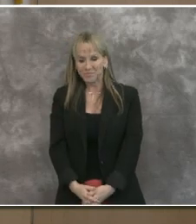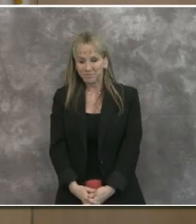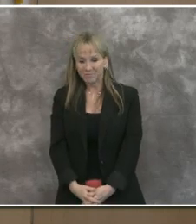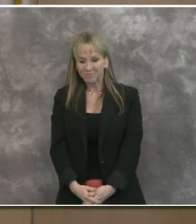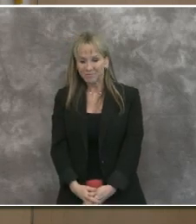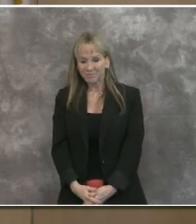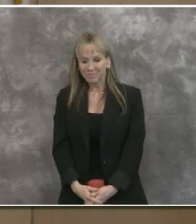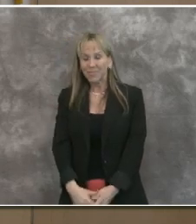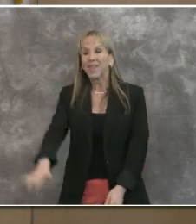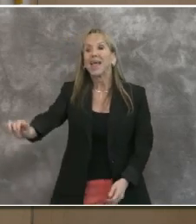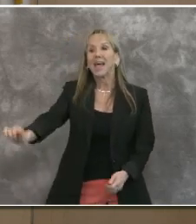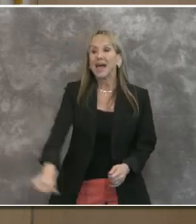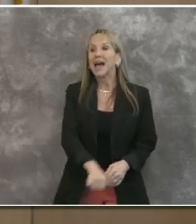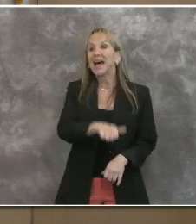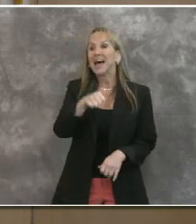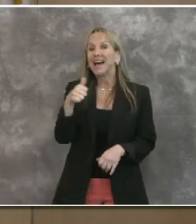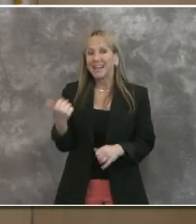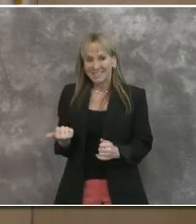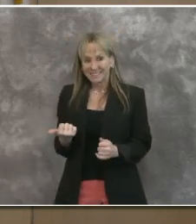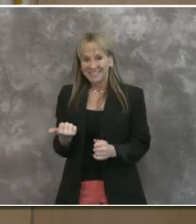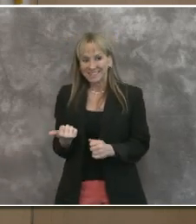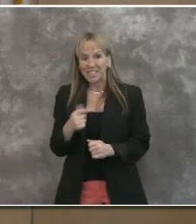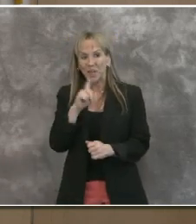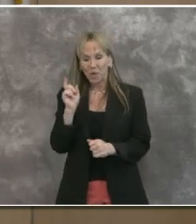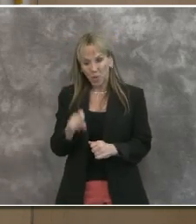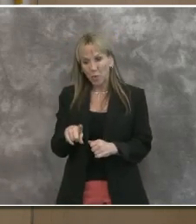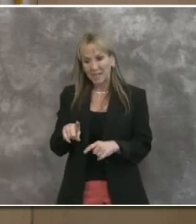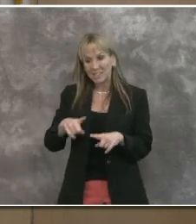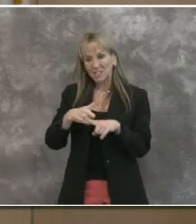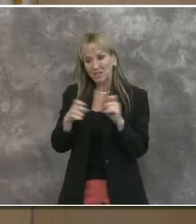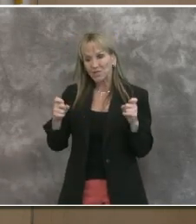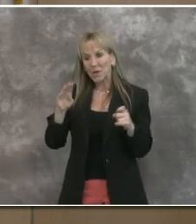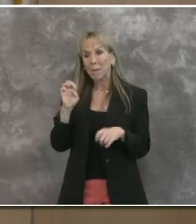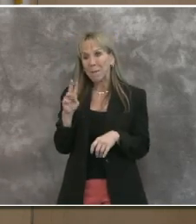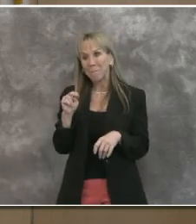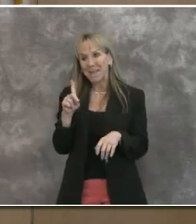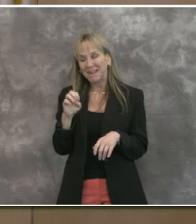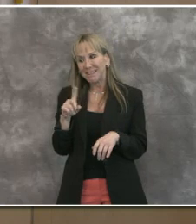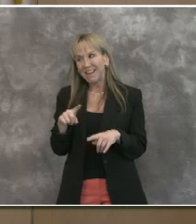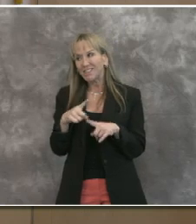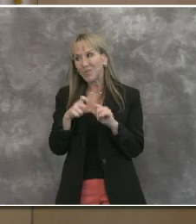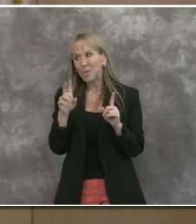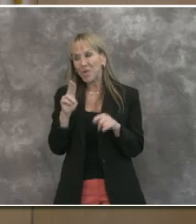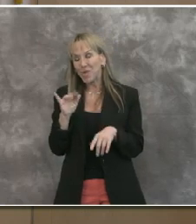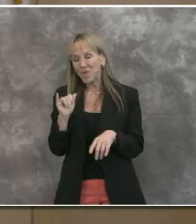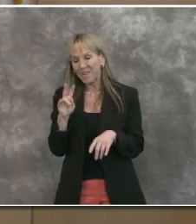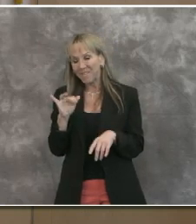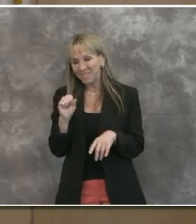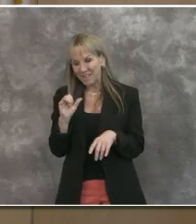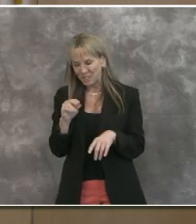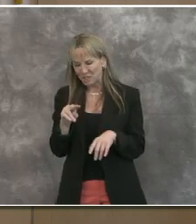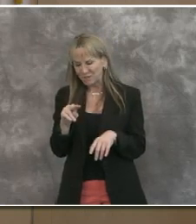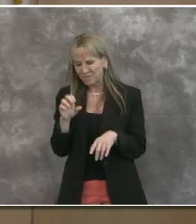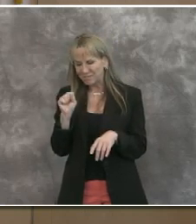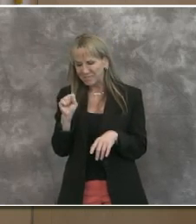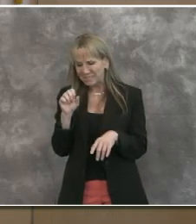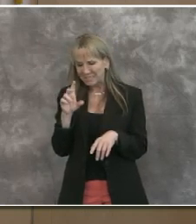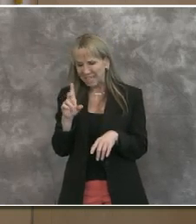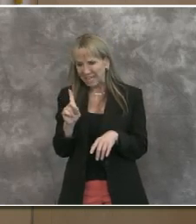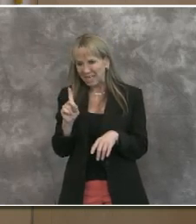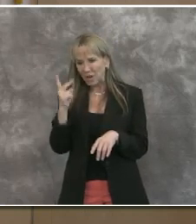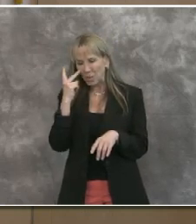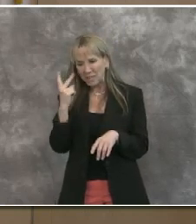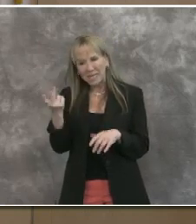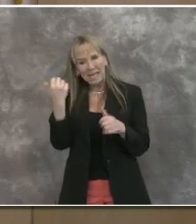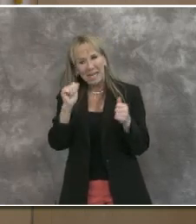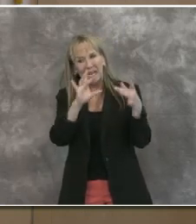I have another question from Guillermo Mendez from Univision. Has San Diego County seen any positive COVID-19 cases linked